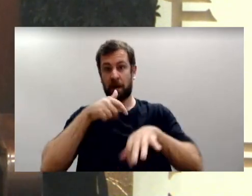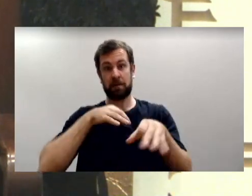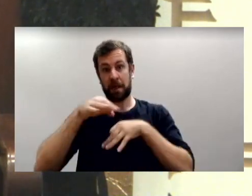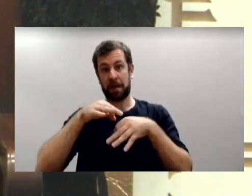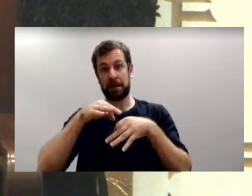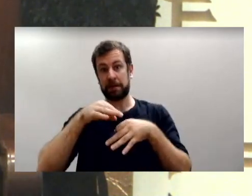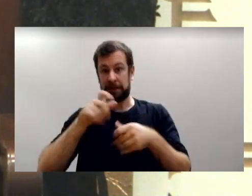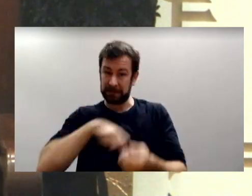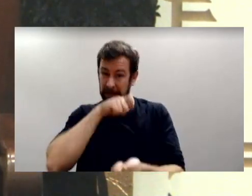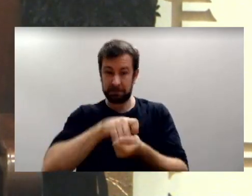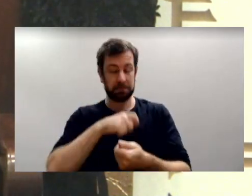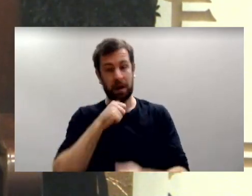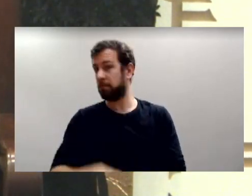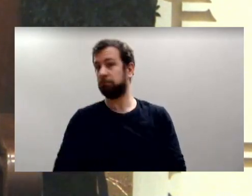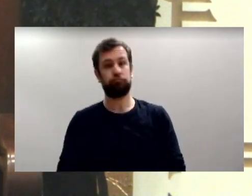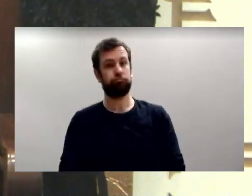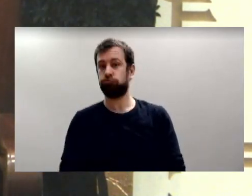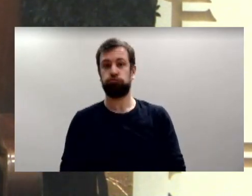details.